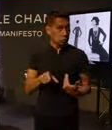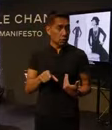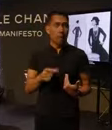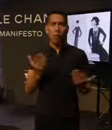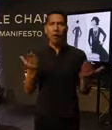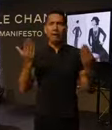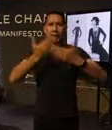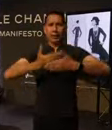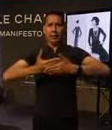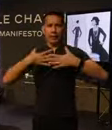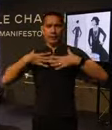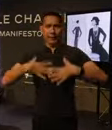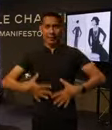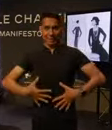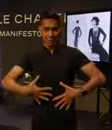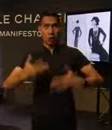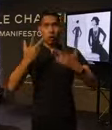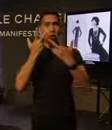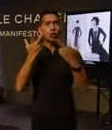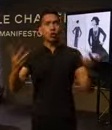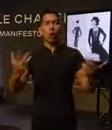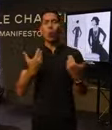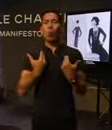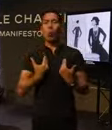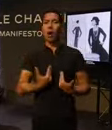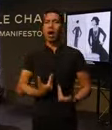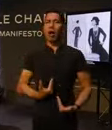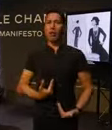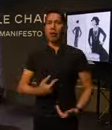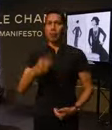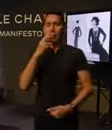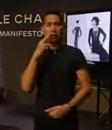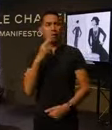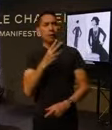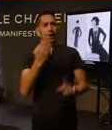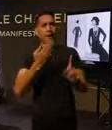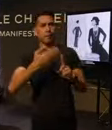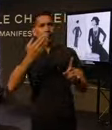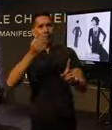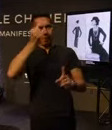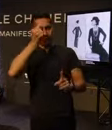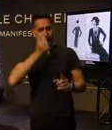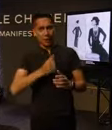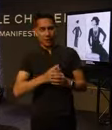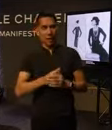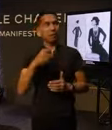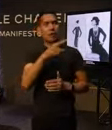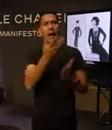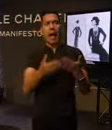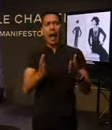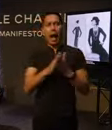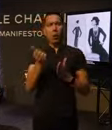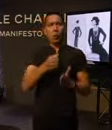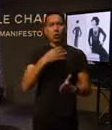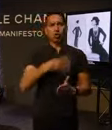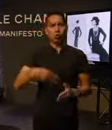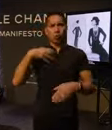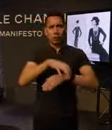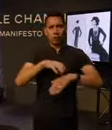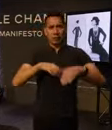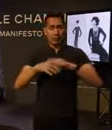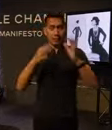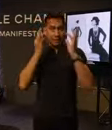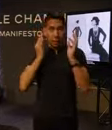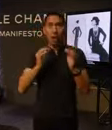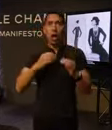wear, displaying their wealth in a very direct way, the way she used jewellery was often actually typically much more